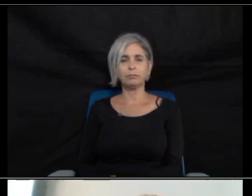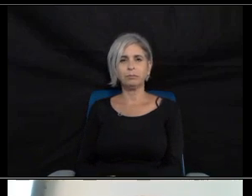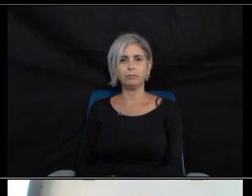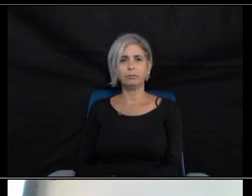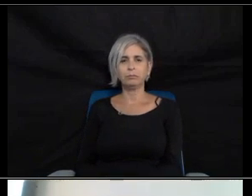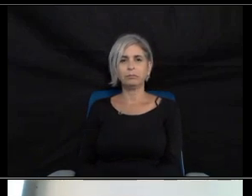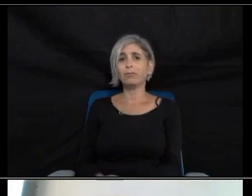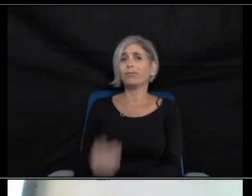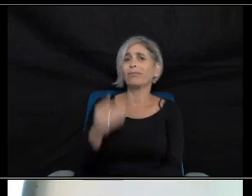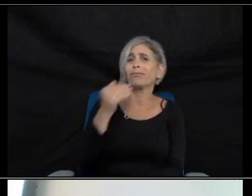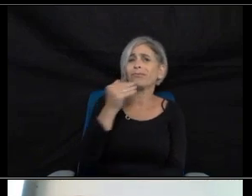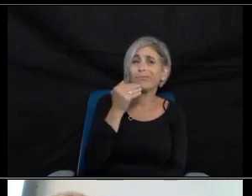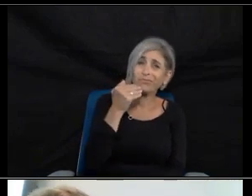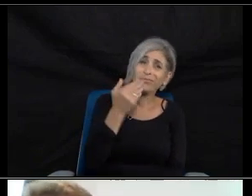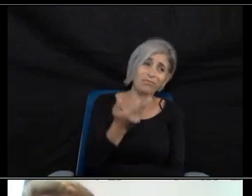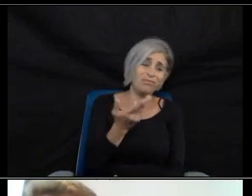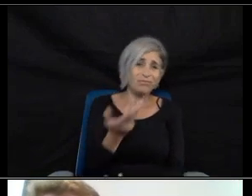Thank you.